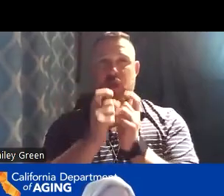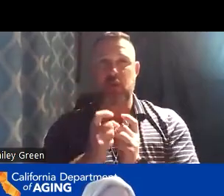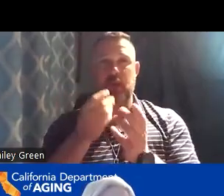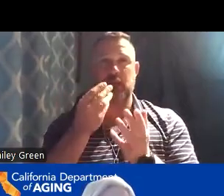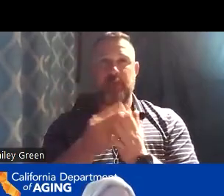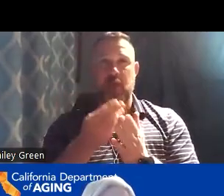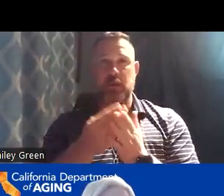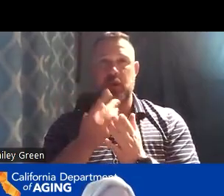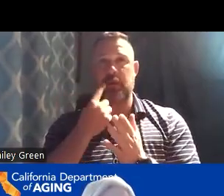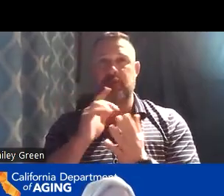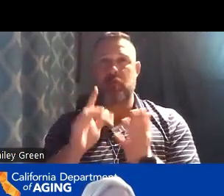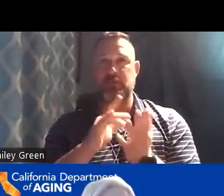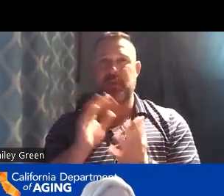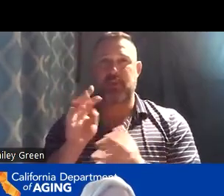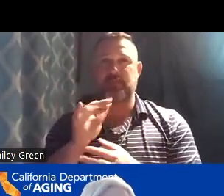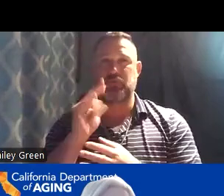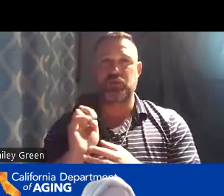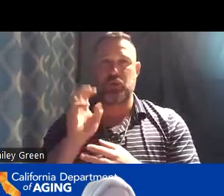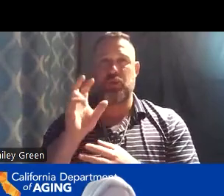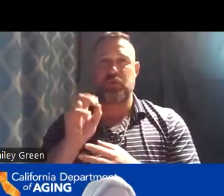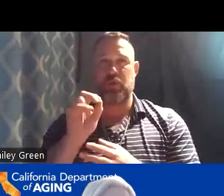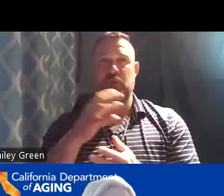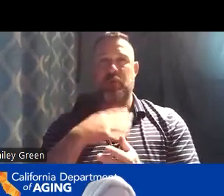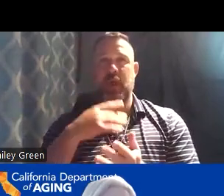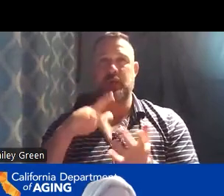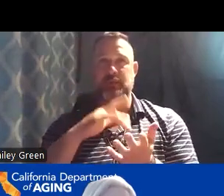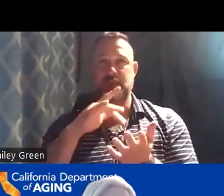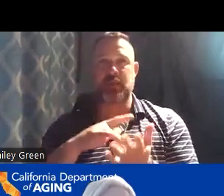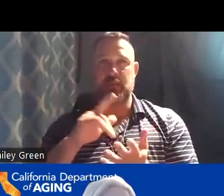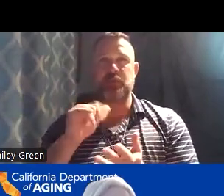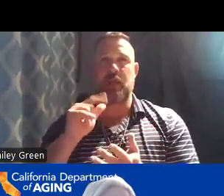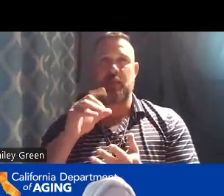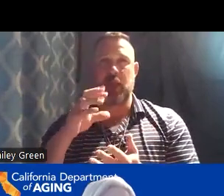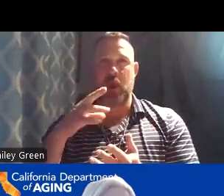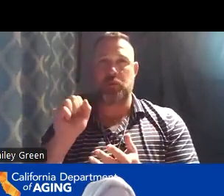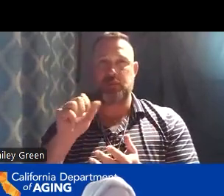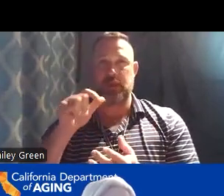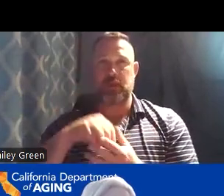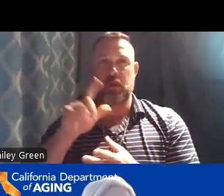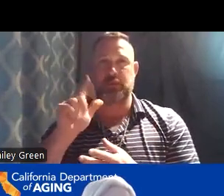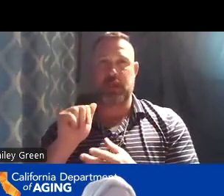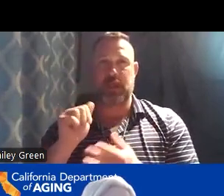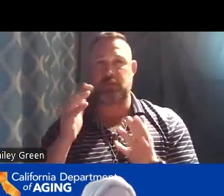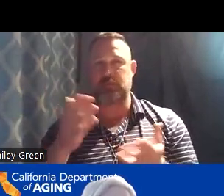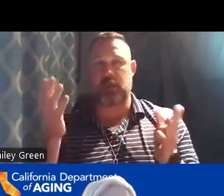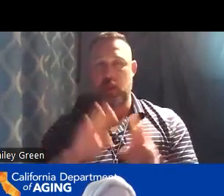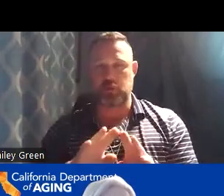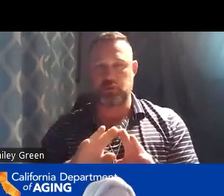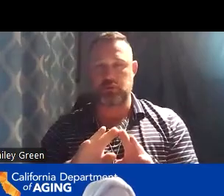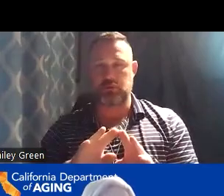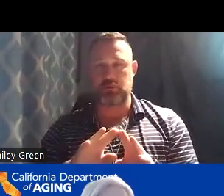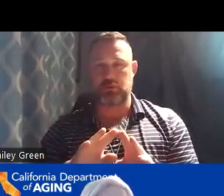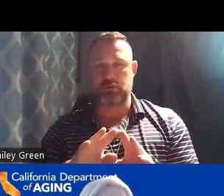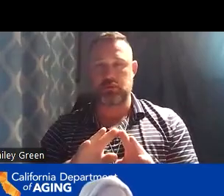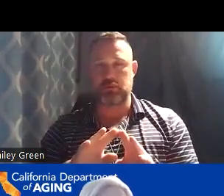centers, as of June 30th, my center at Rancho Los Amigos in Los Angeles may possibly close.